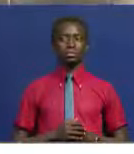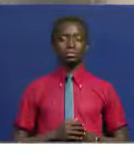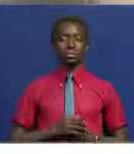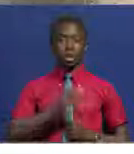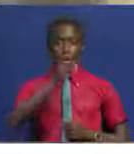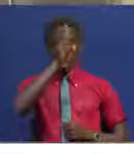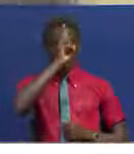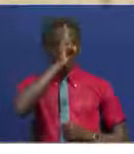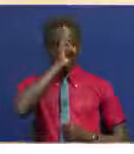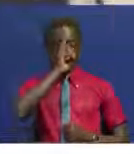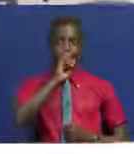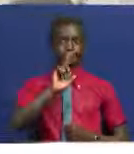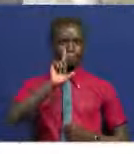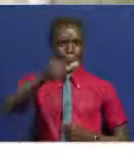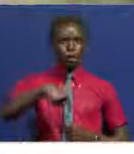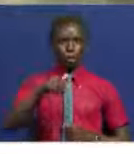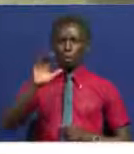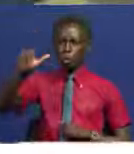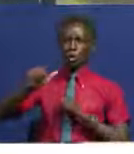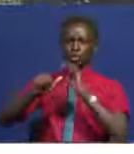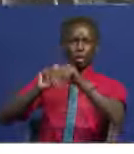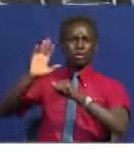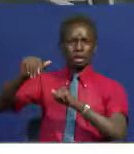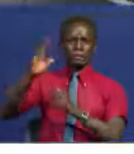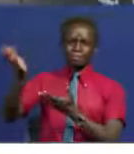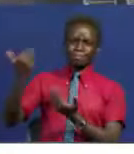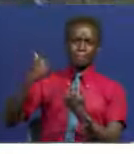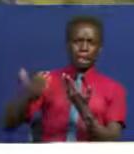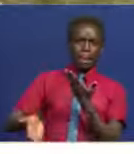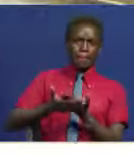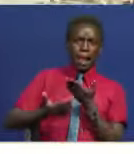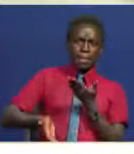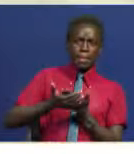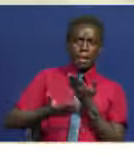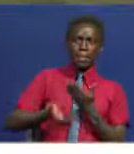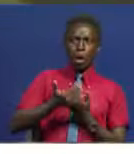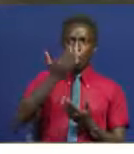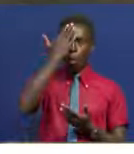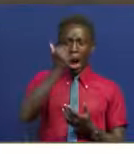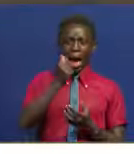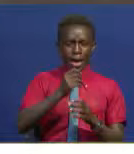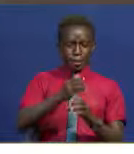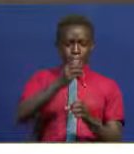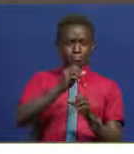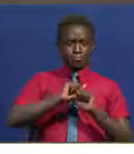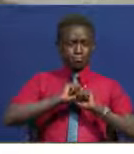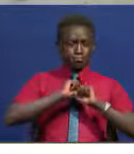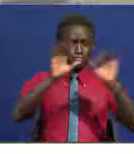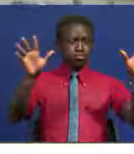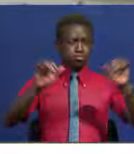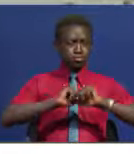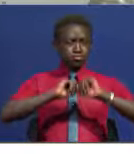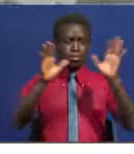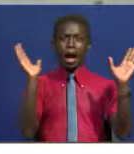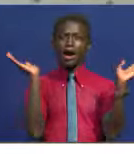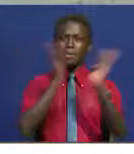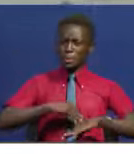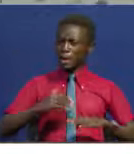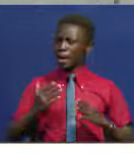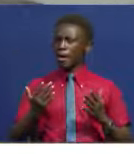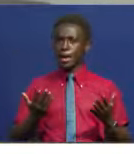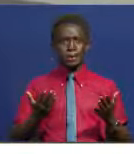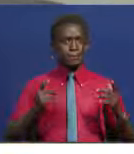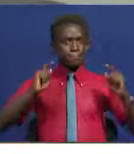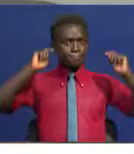the police called in reinforcements after they ran out of tear gas canisters as the protesters attempted to push through to match